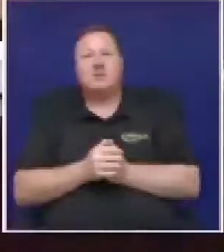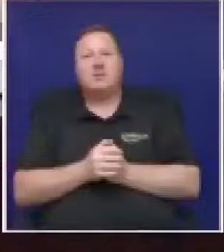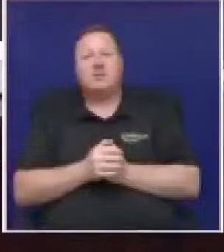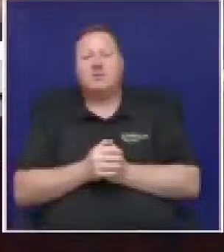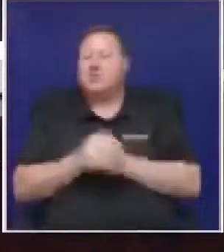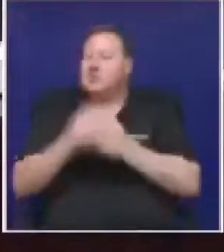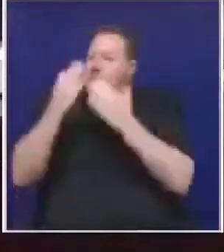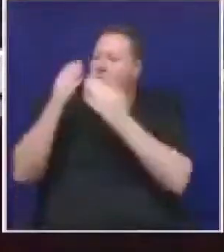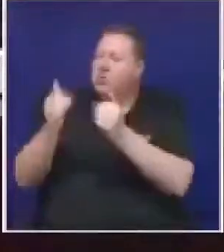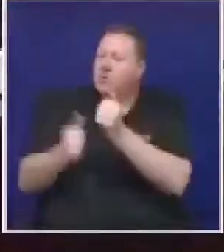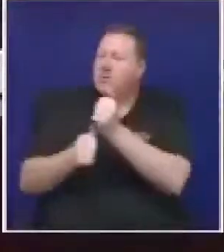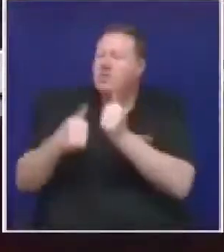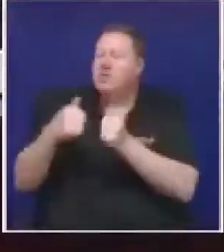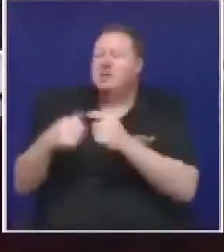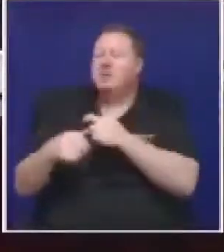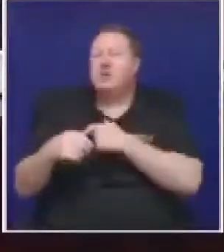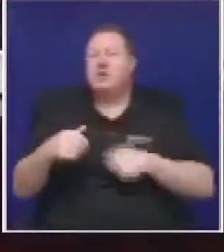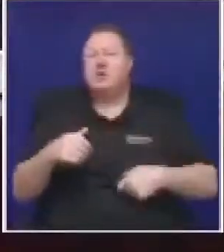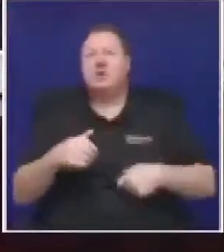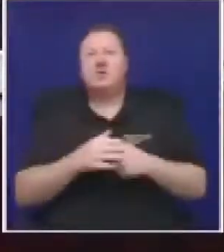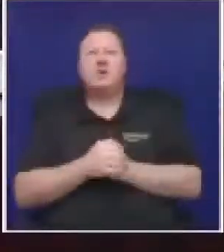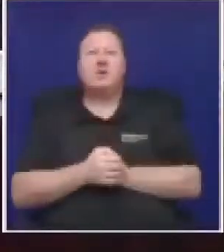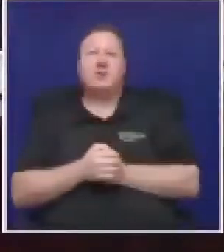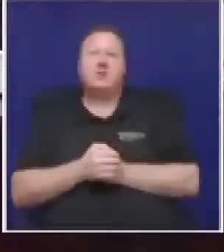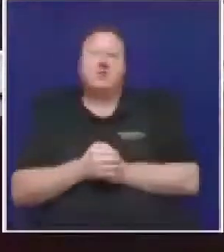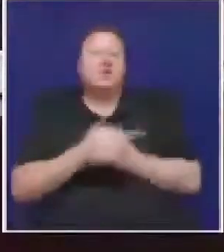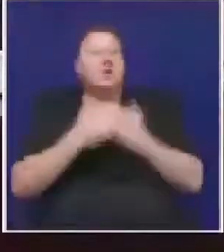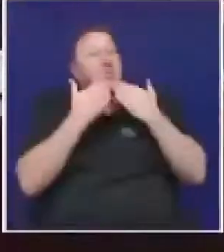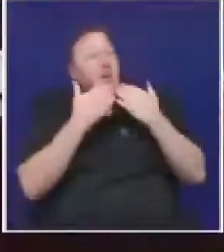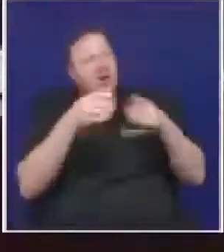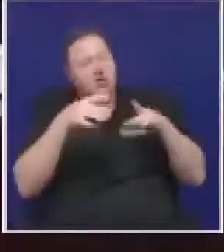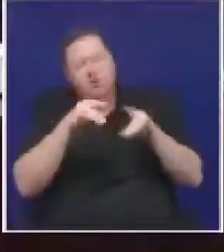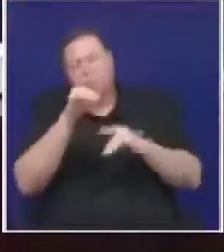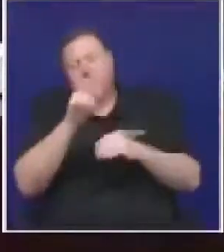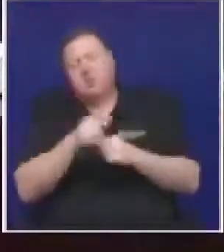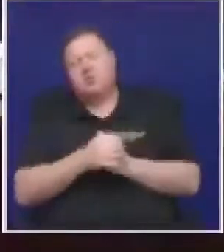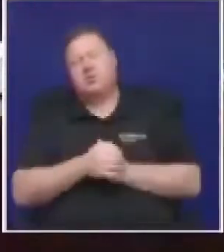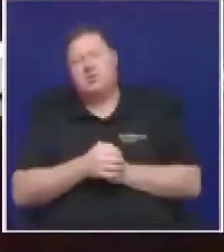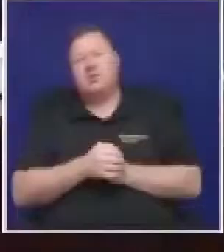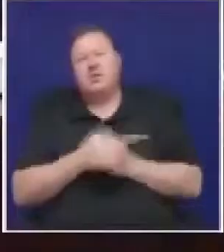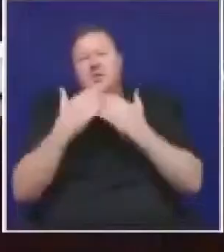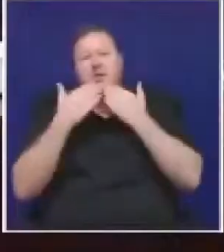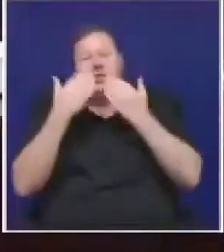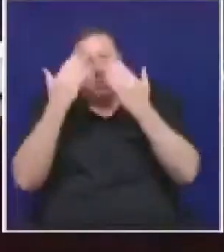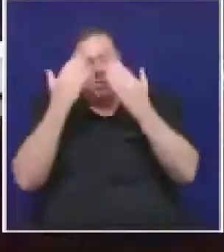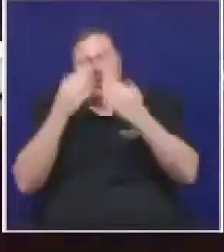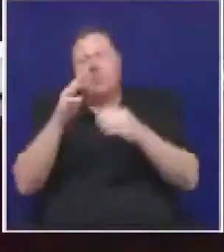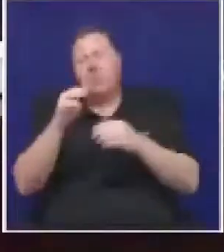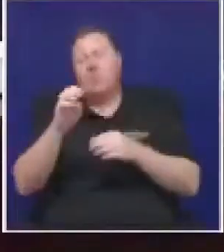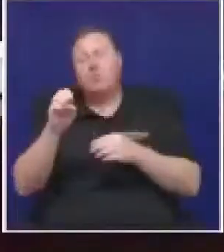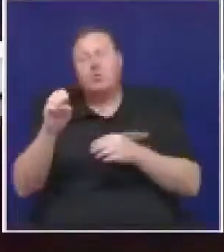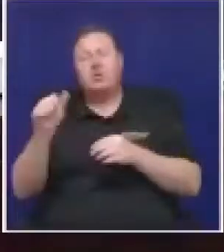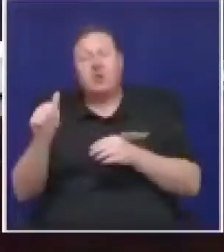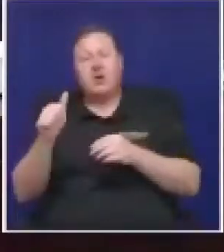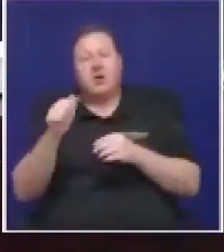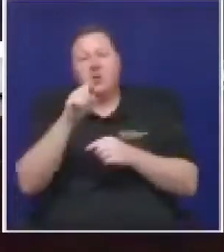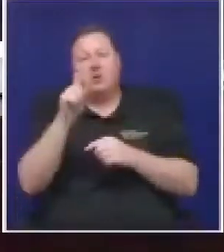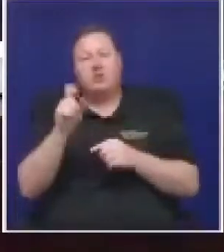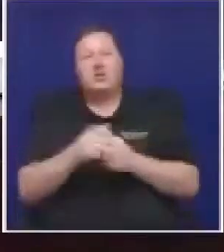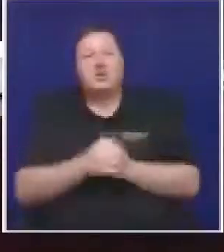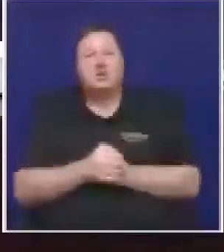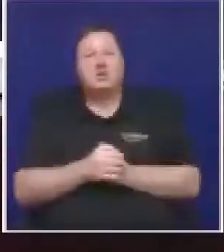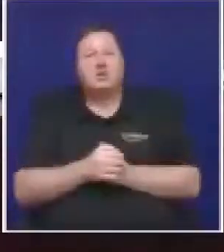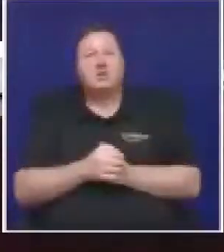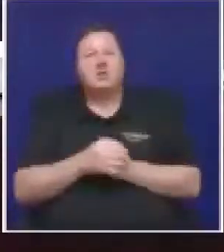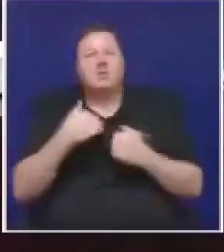Honorable Deputy President. Thank you, Honorable Chairperson. Thank you, Honorable Musa, for the question. I